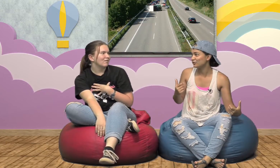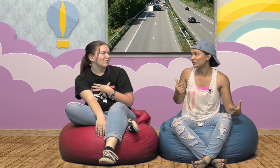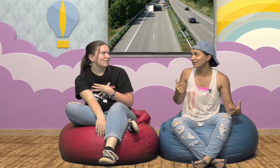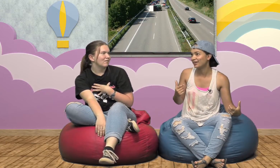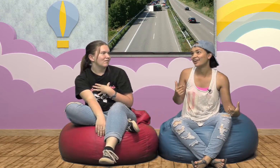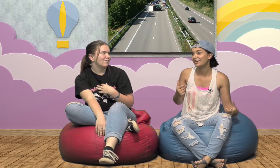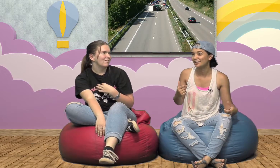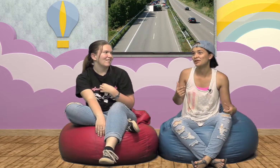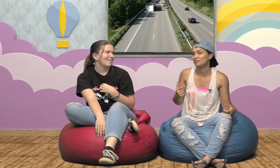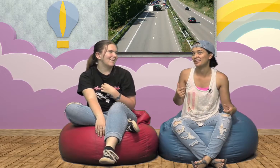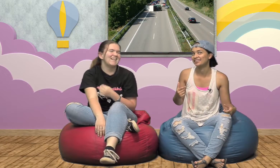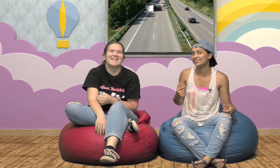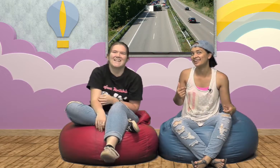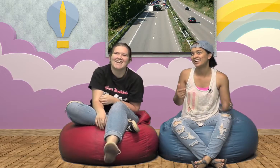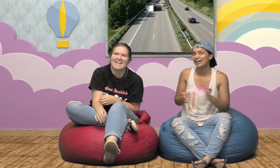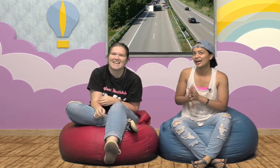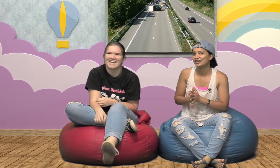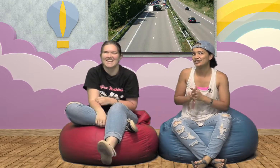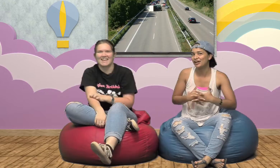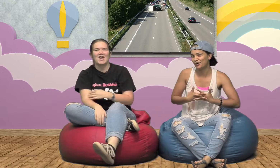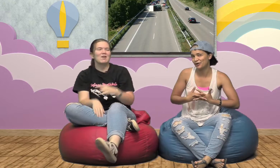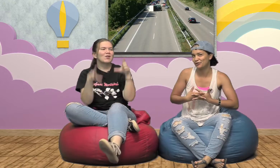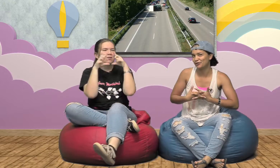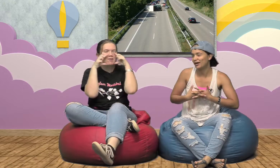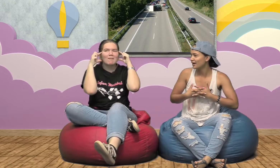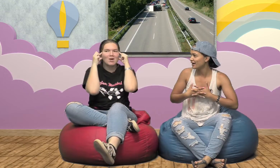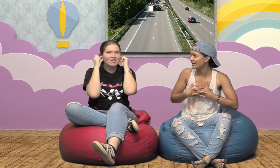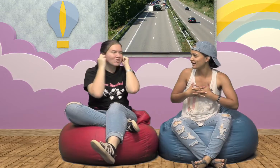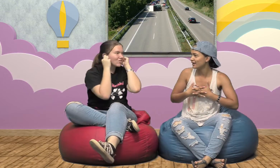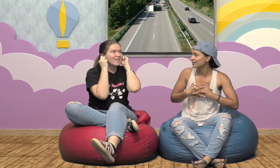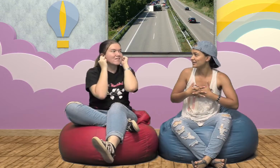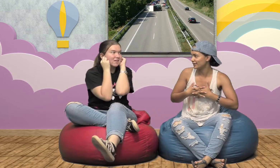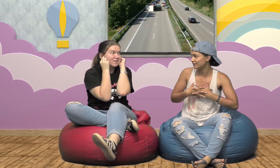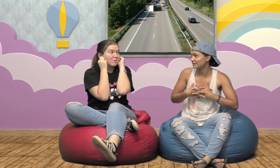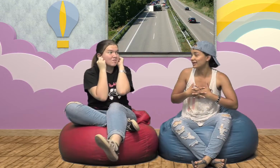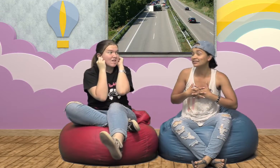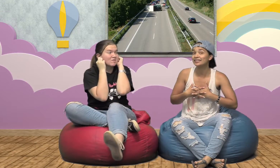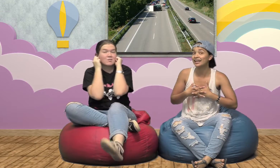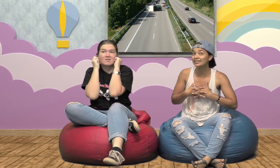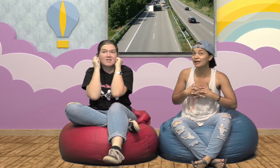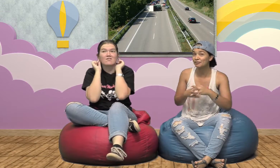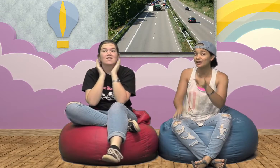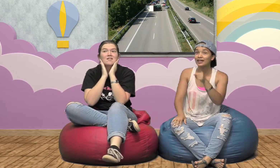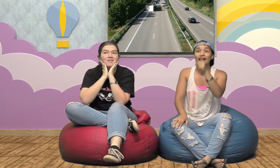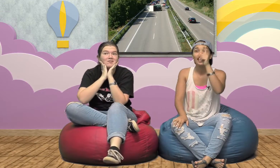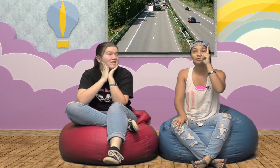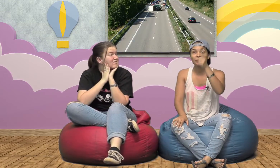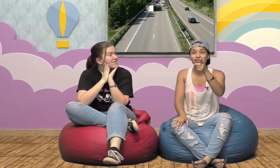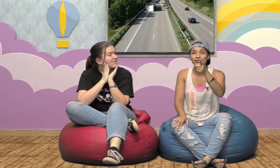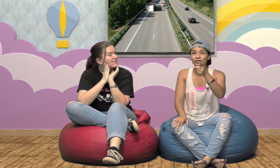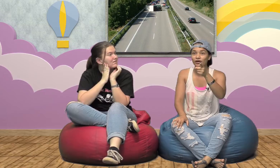Namibia. Banduk. That's what I mean. So We got to wear our masks. That's another type of safety we have to have in